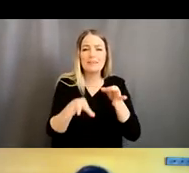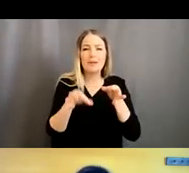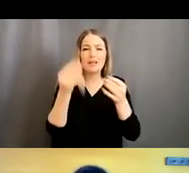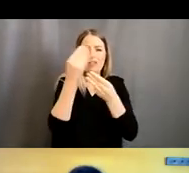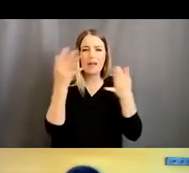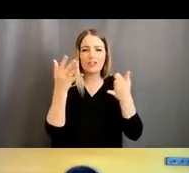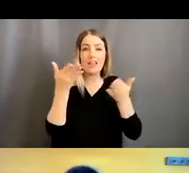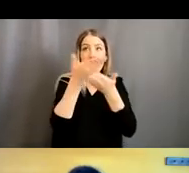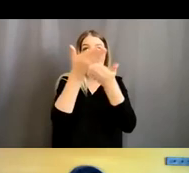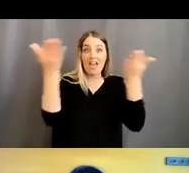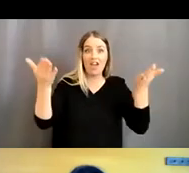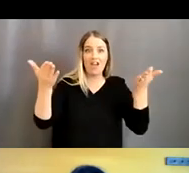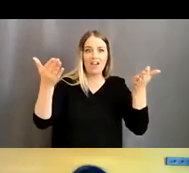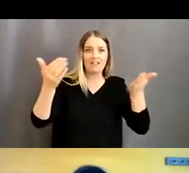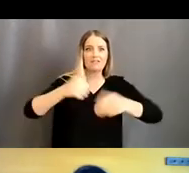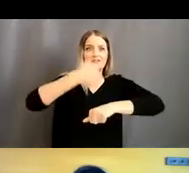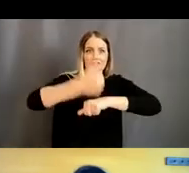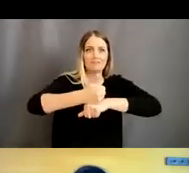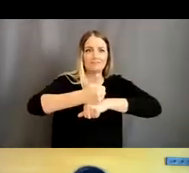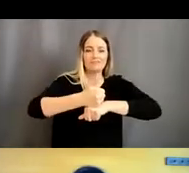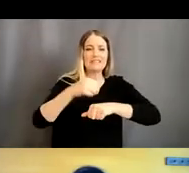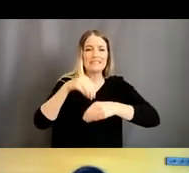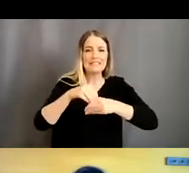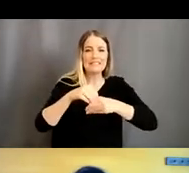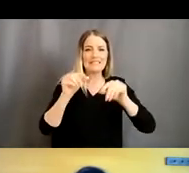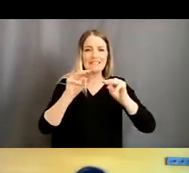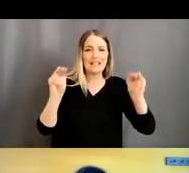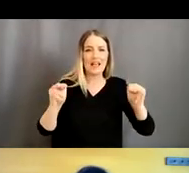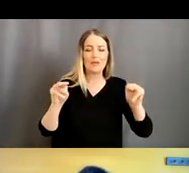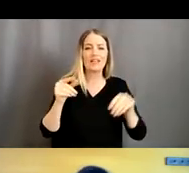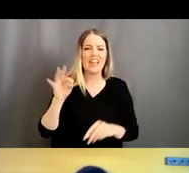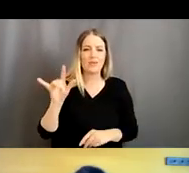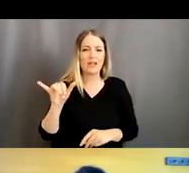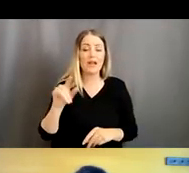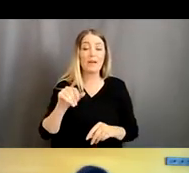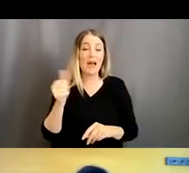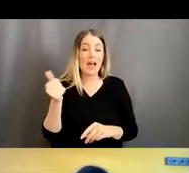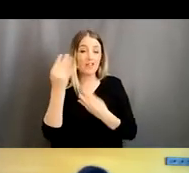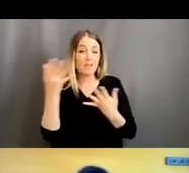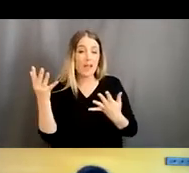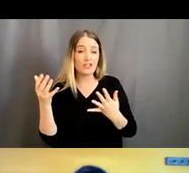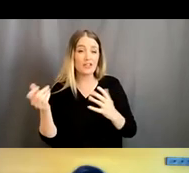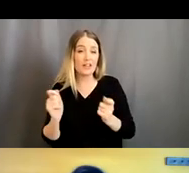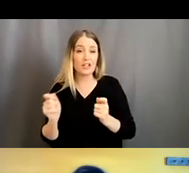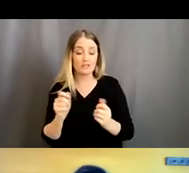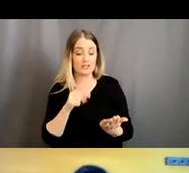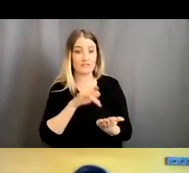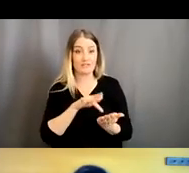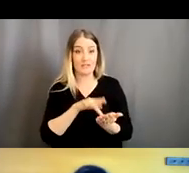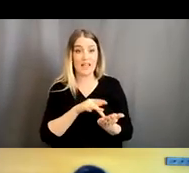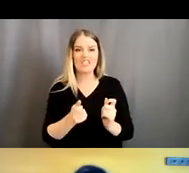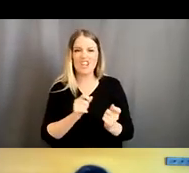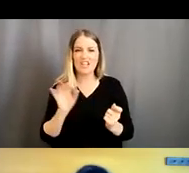the gallery physically, but then is there more information that people could access and be able to change the font size? If they have